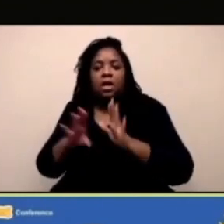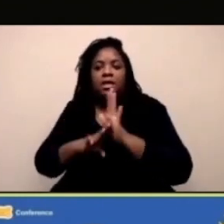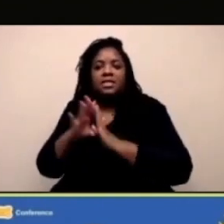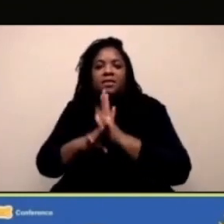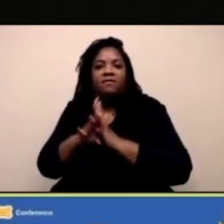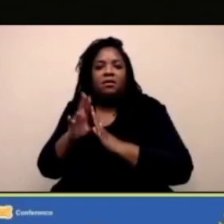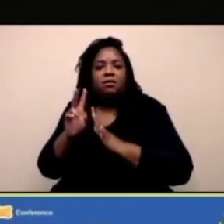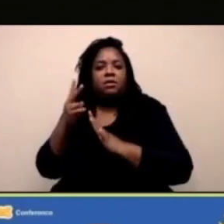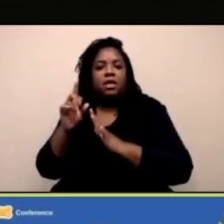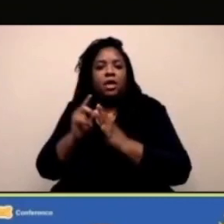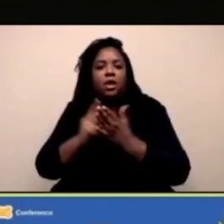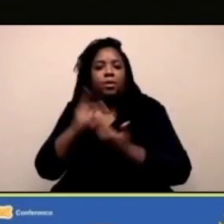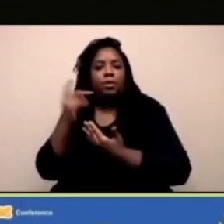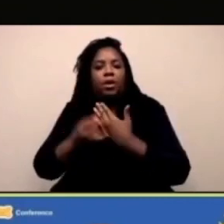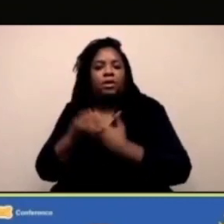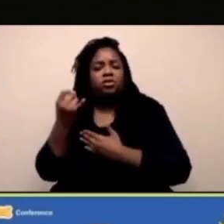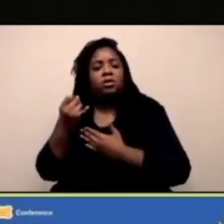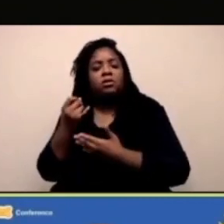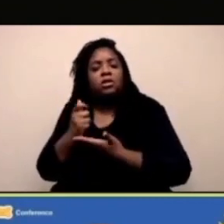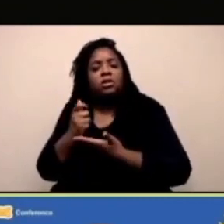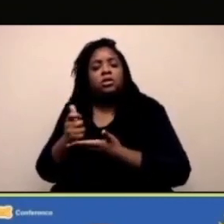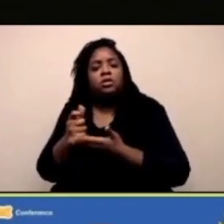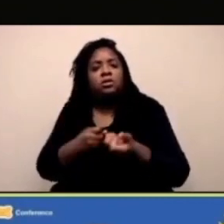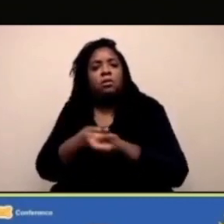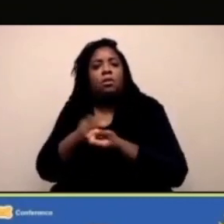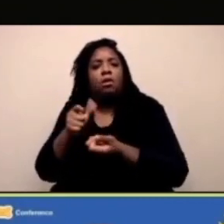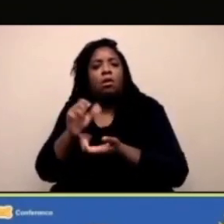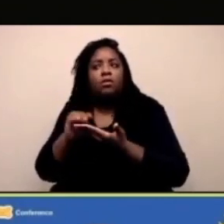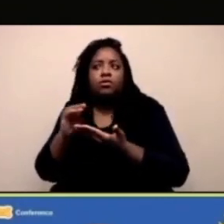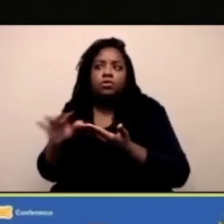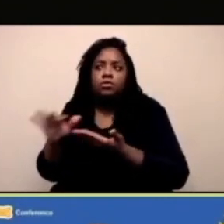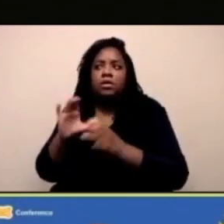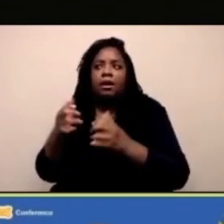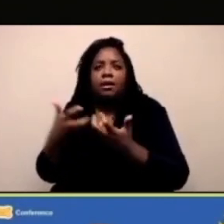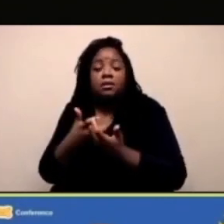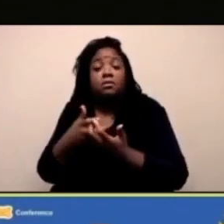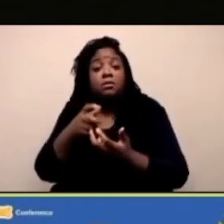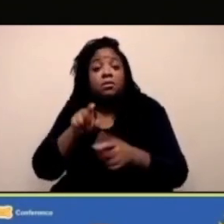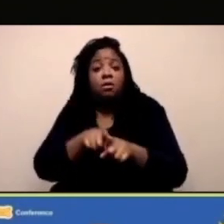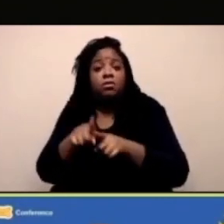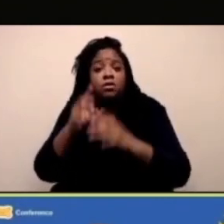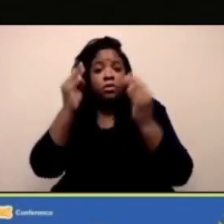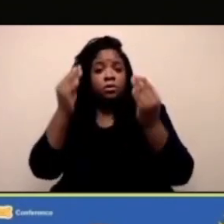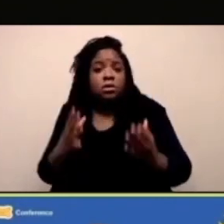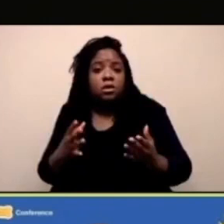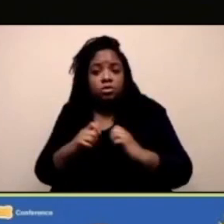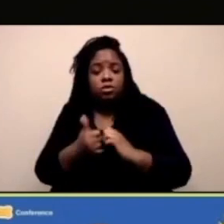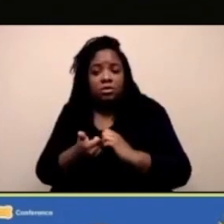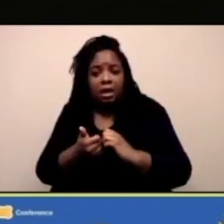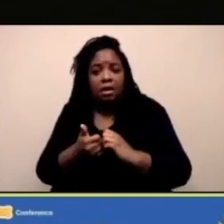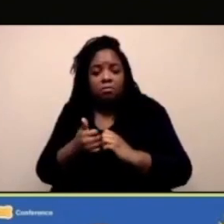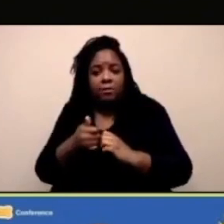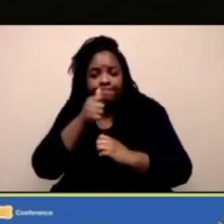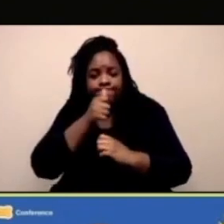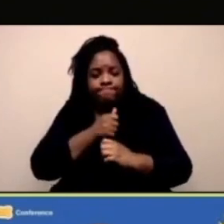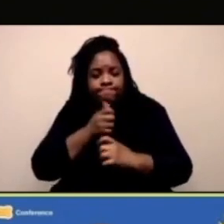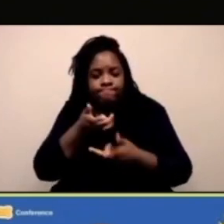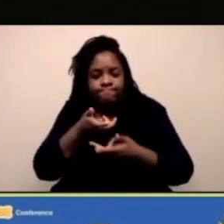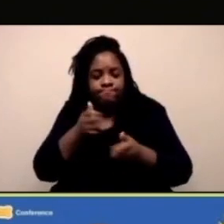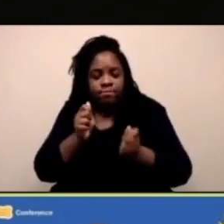second project is a way to support other students or classmates or even teachers with how they deal with their emotions and